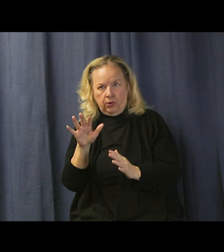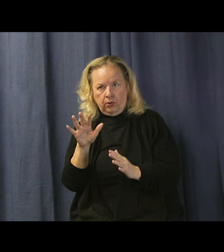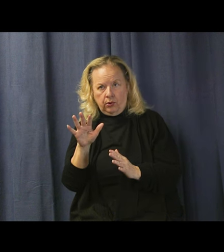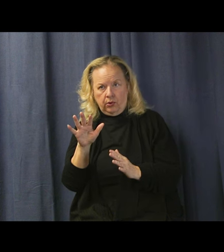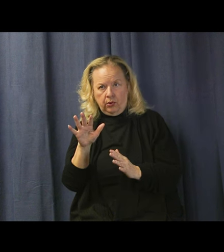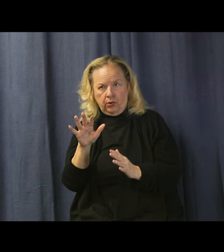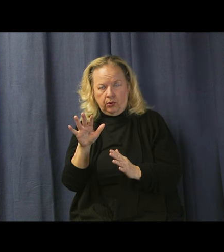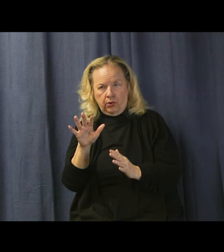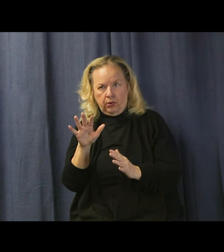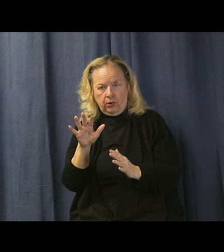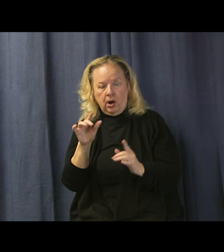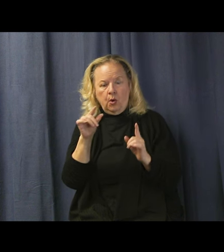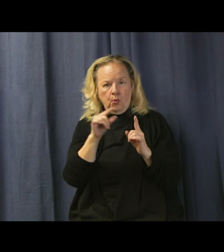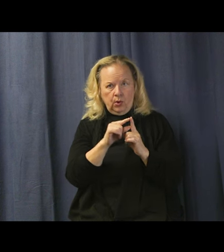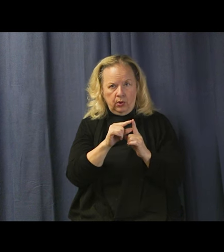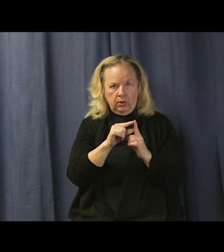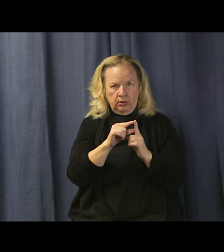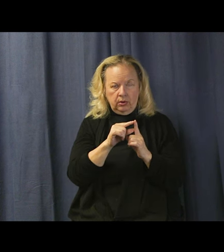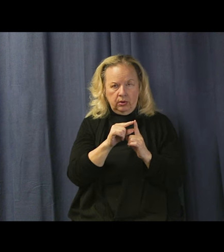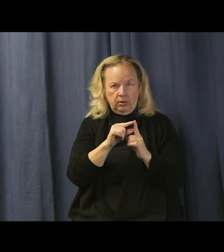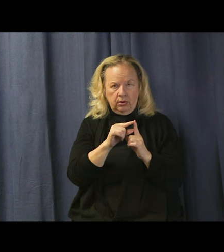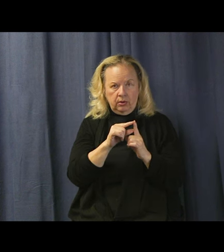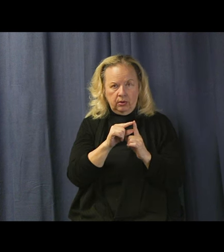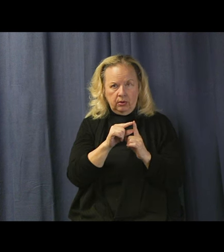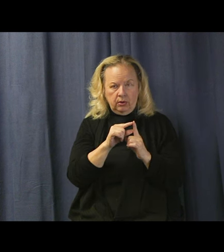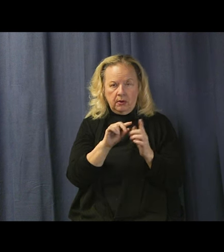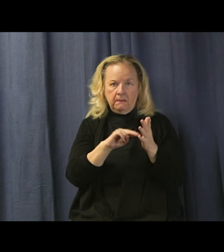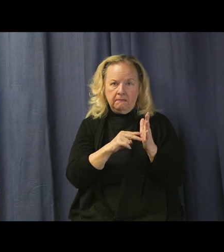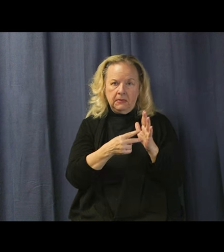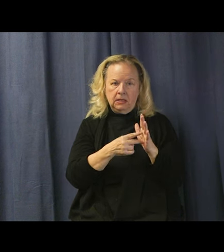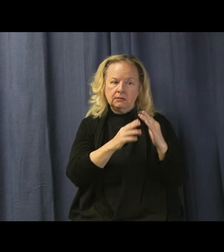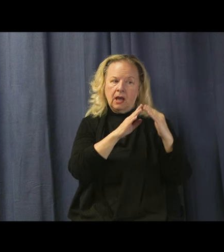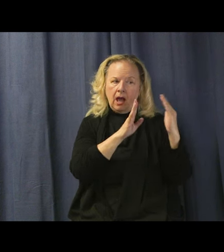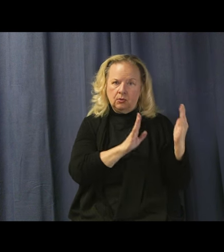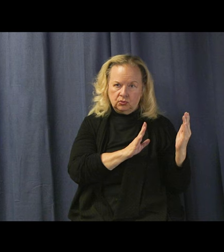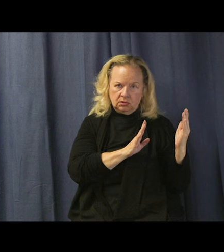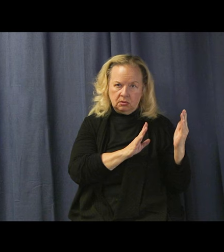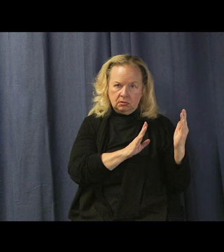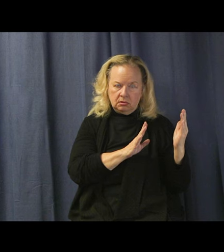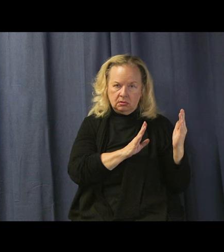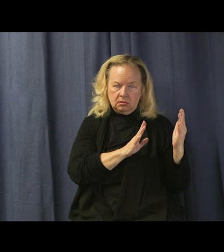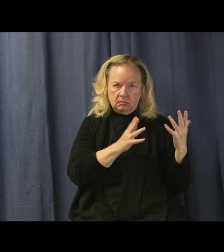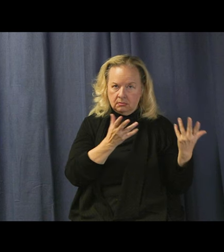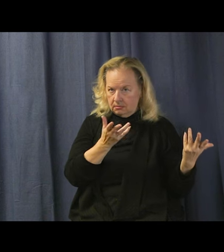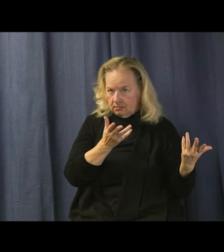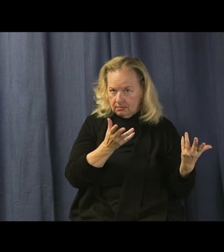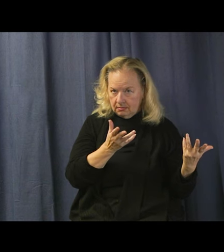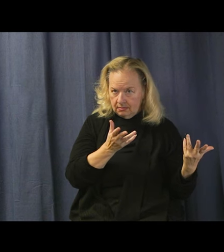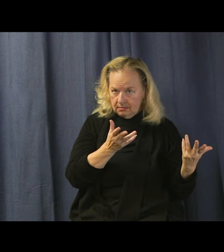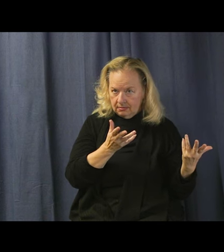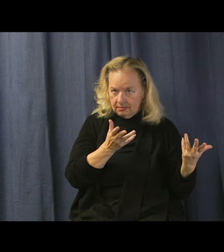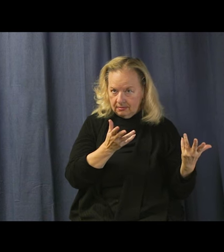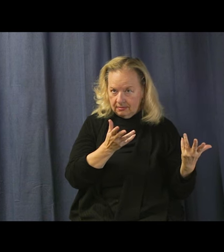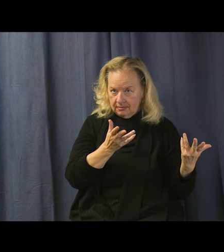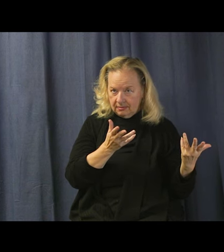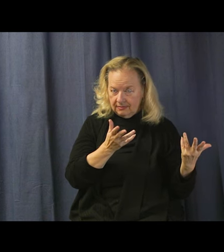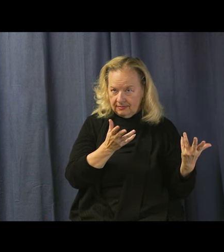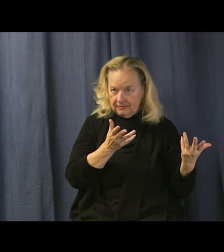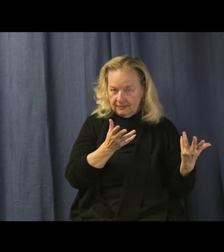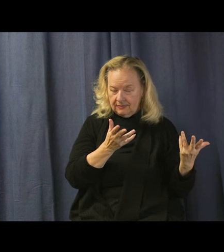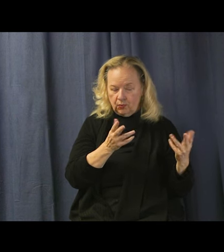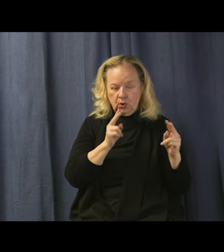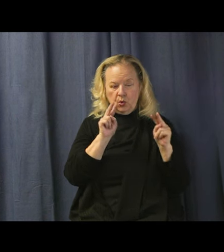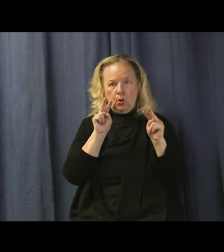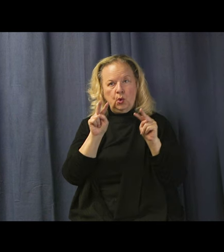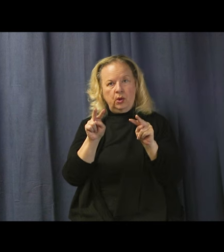That's also a word, which means house. Well, guess what? When we